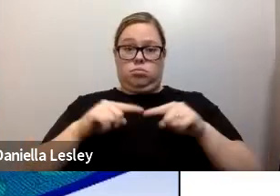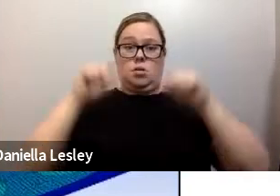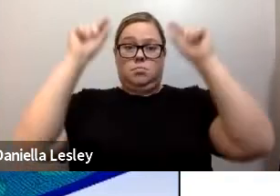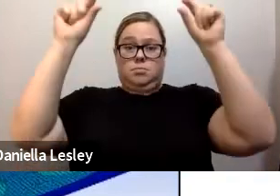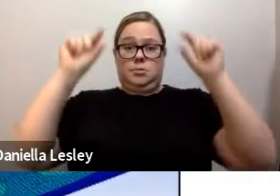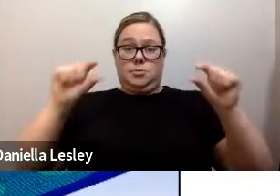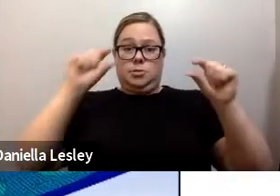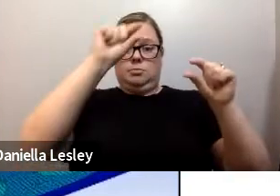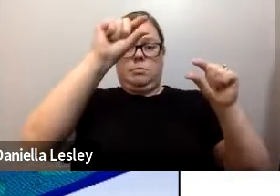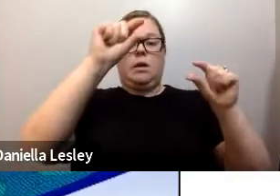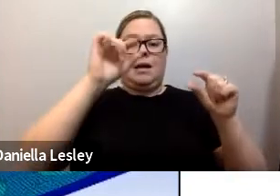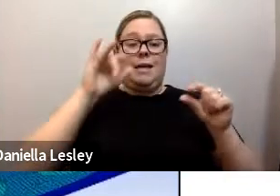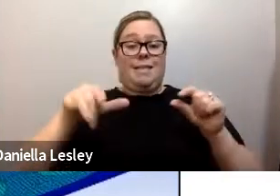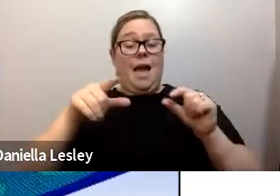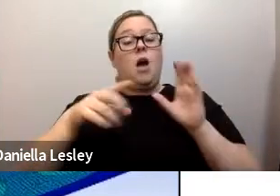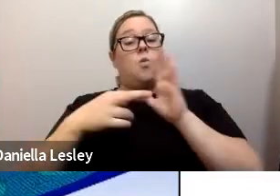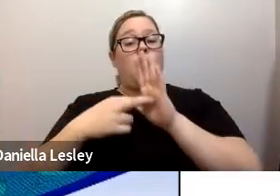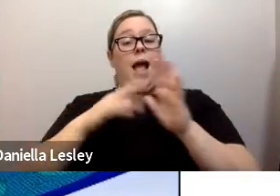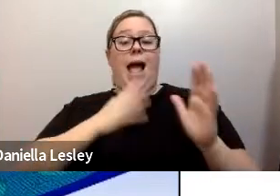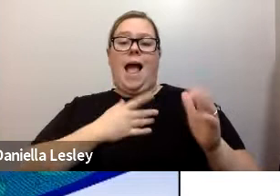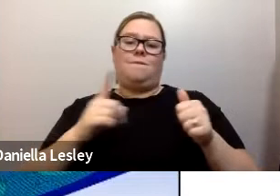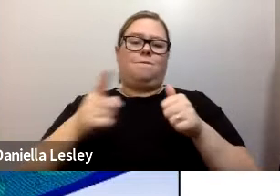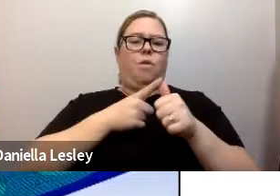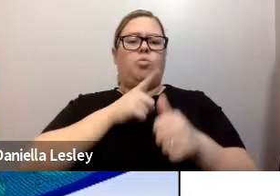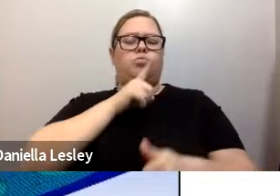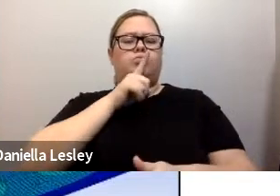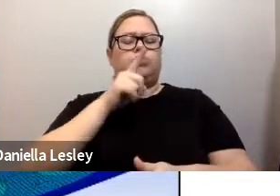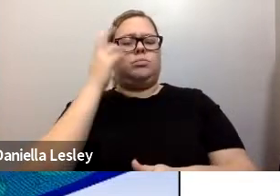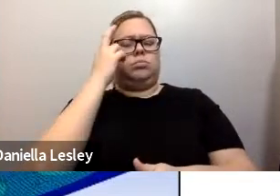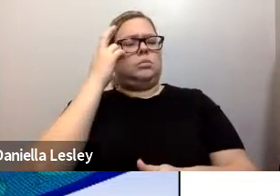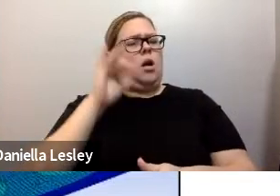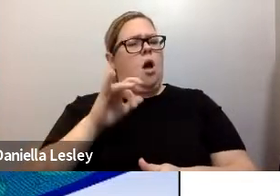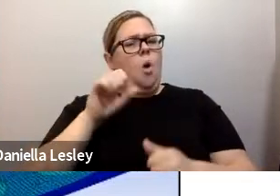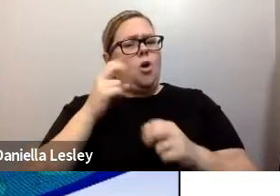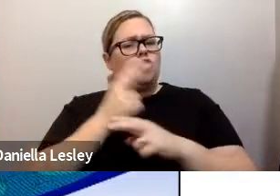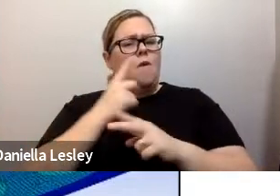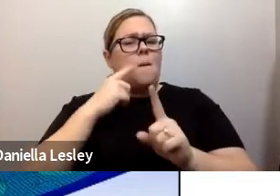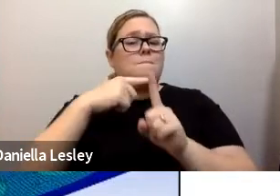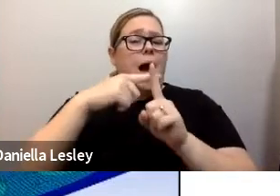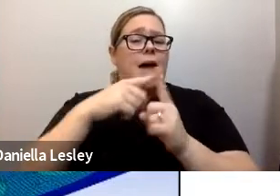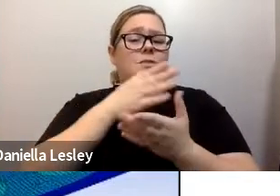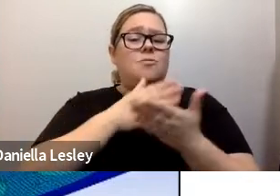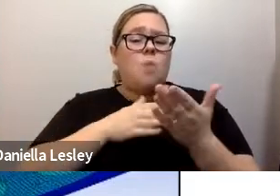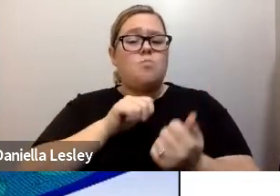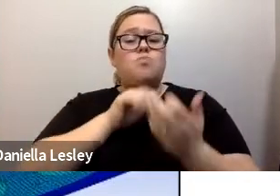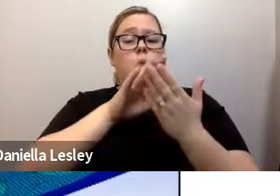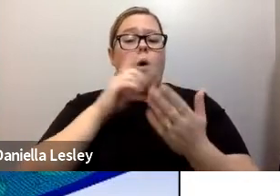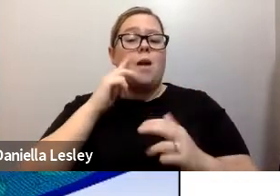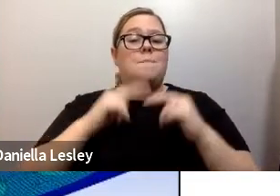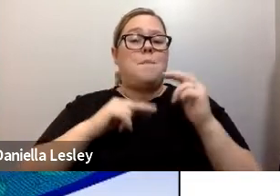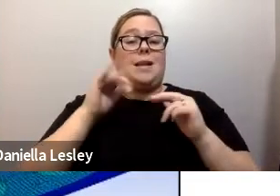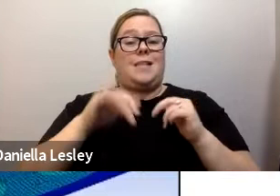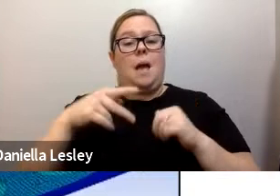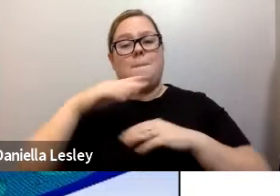because this represents our first realization that we could use a composite approach to building out the platform. And so